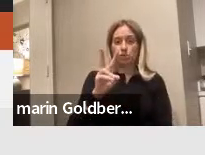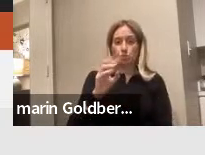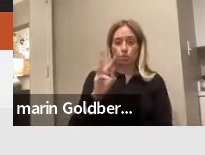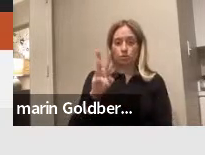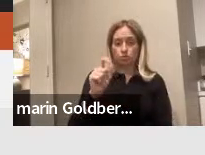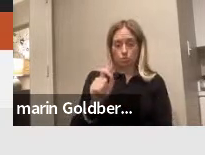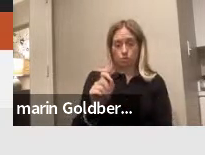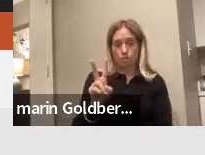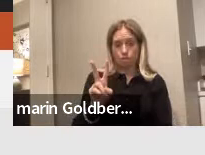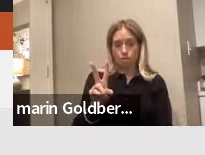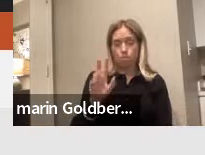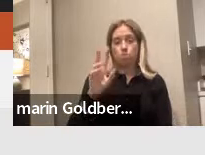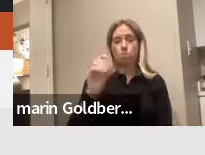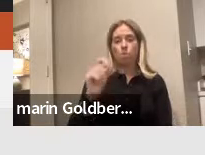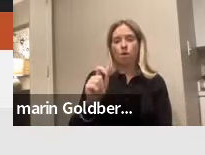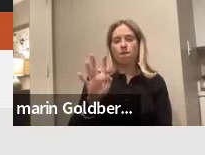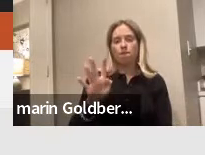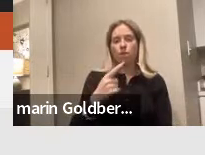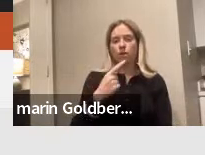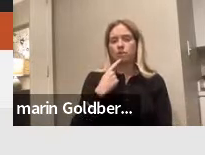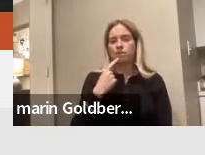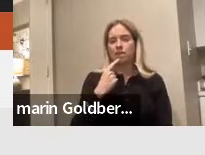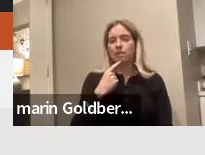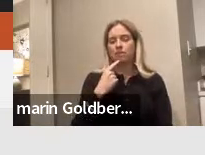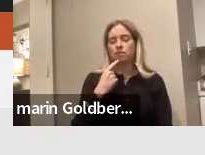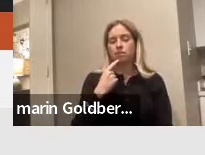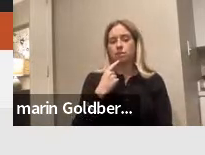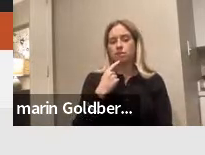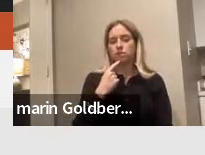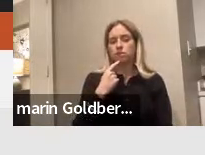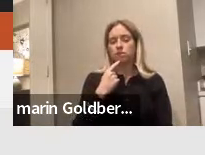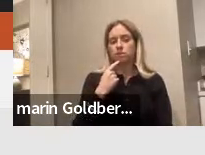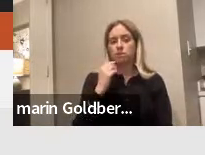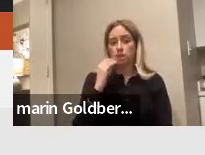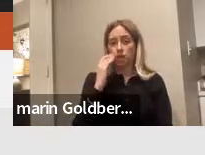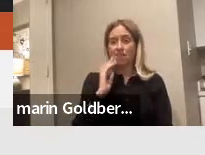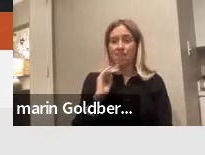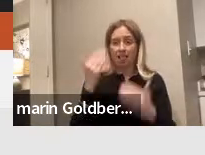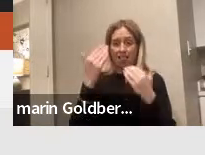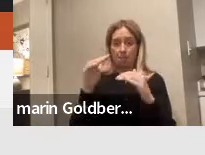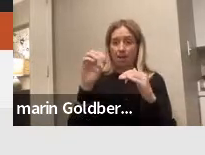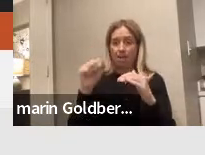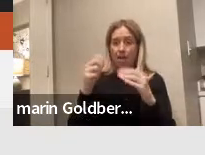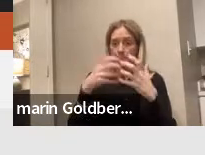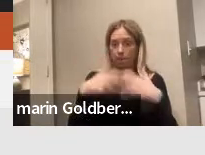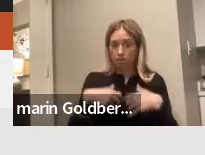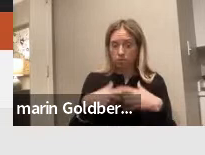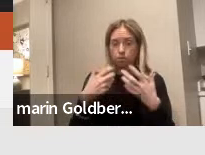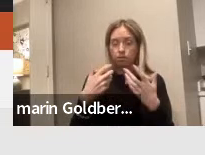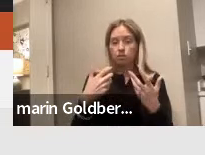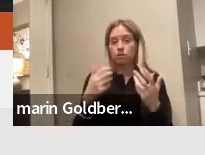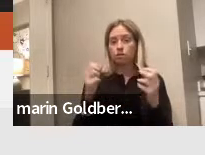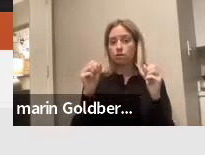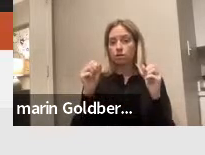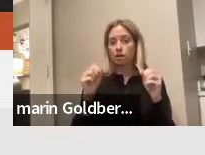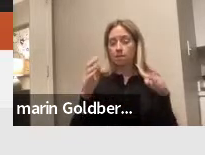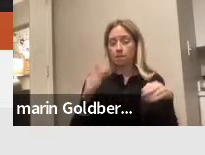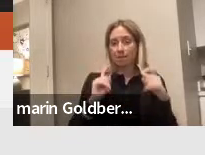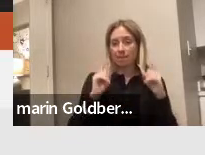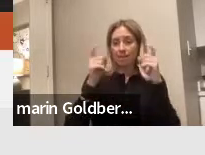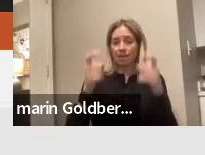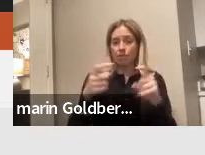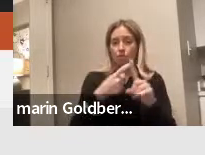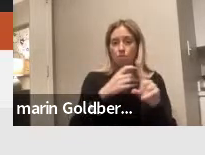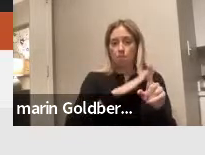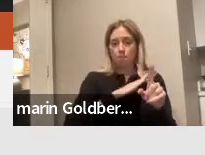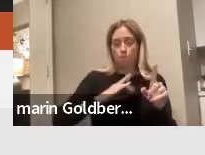E206.4 then states relief from that constraint of 206.1 can be granted by the Board